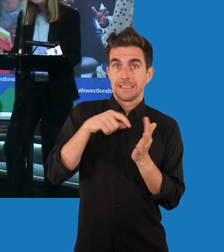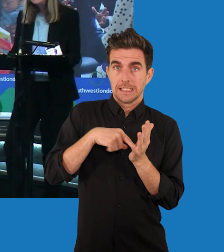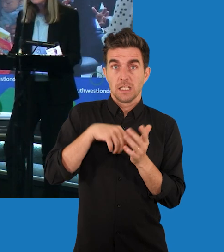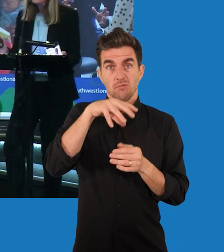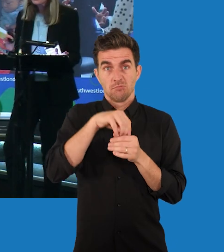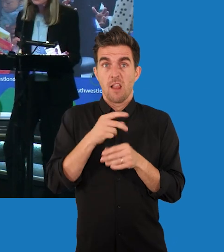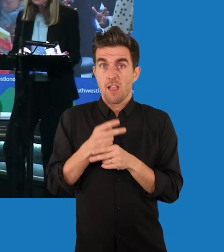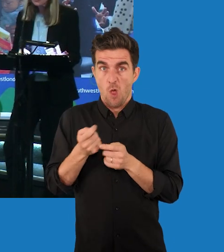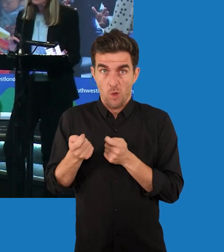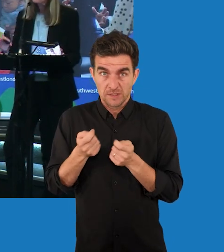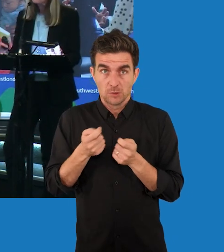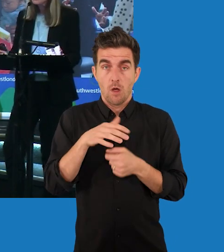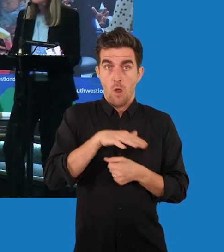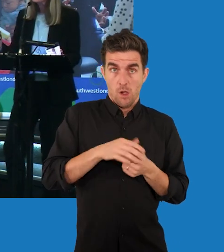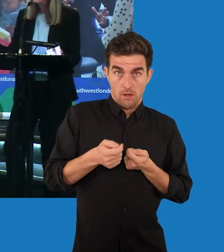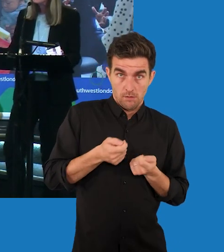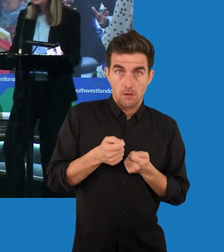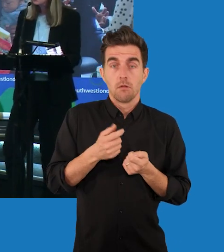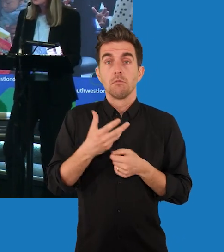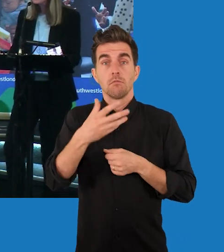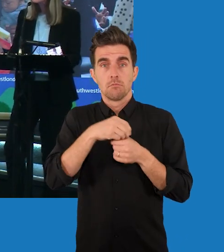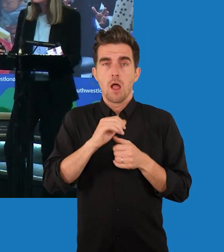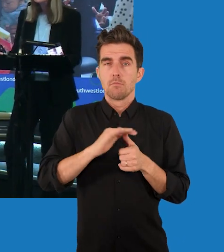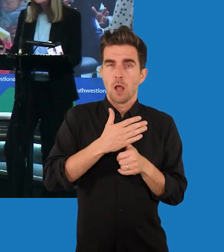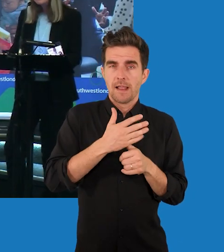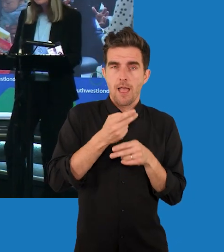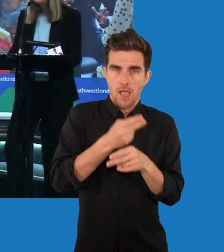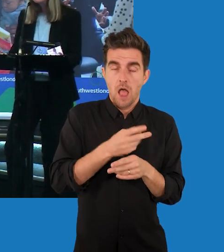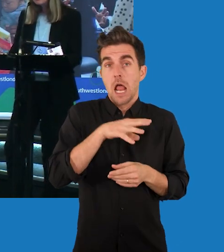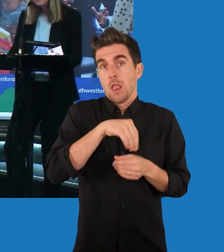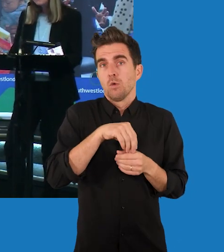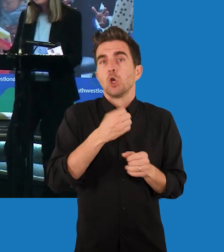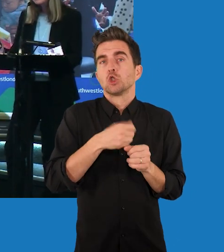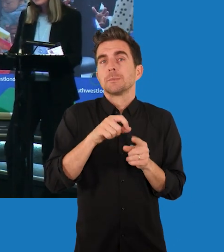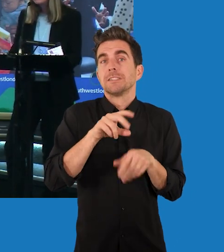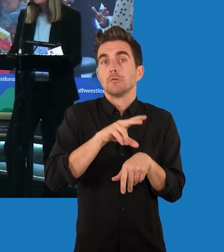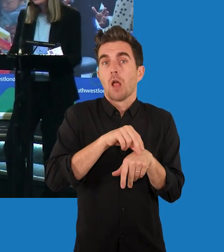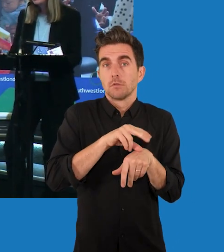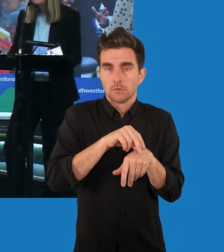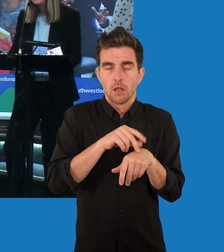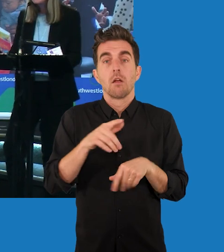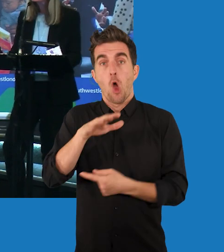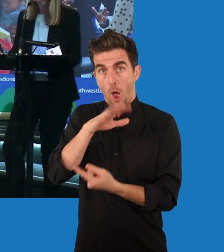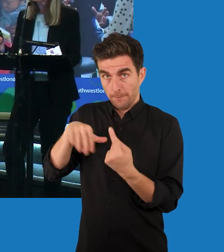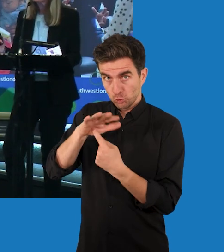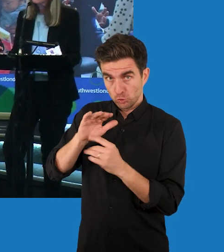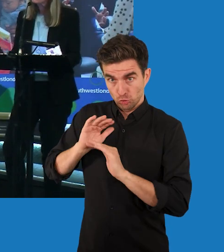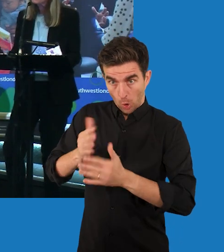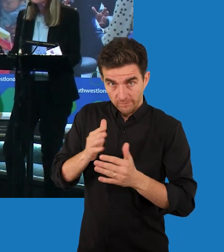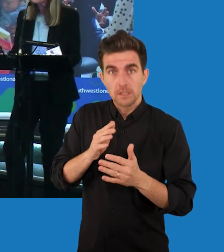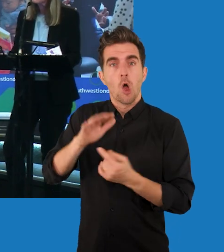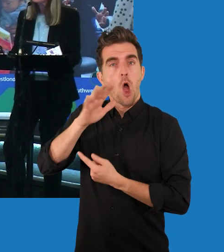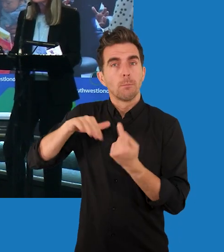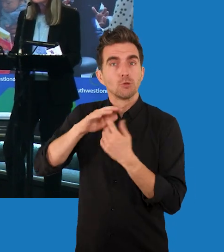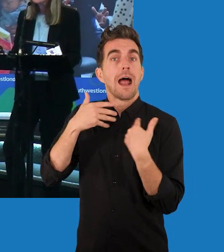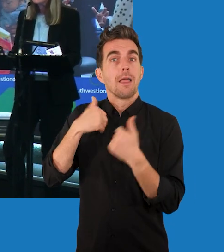core MDT consists of our care coordinators, locality coordinators, members of the primary care team, including GPs. We also have our